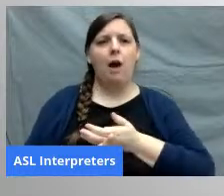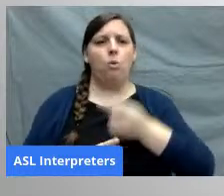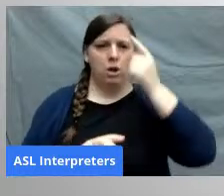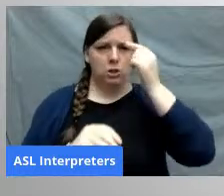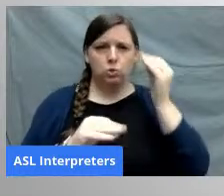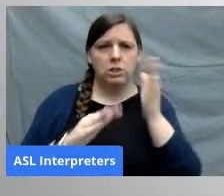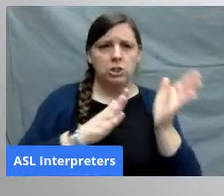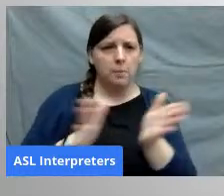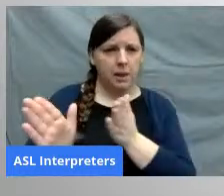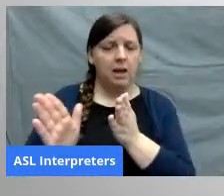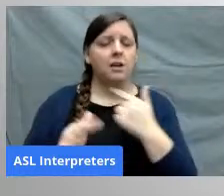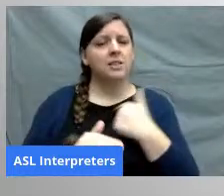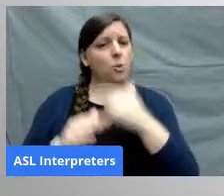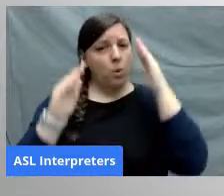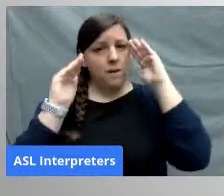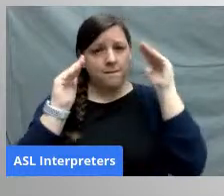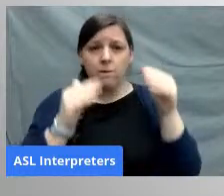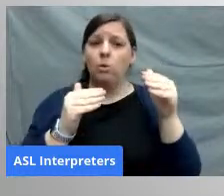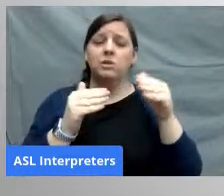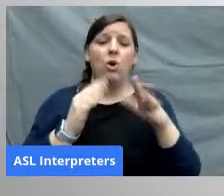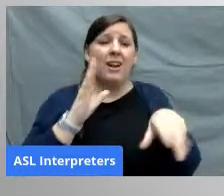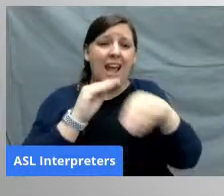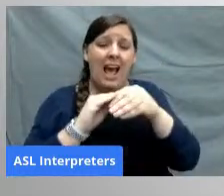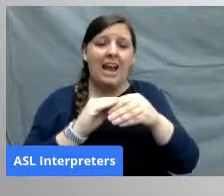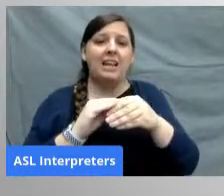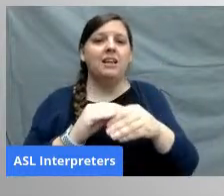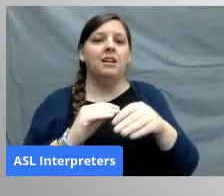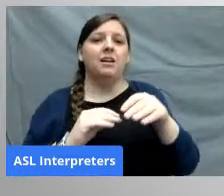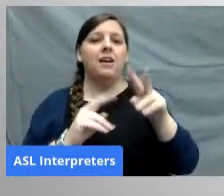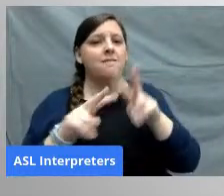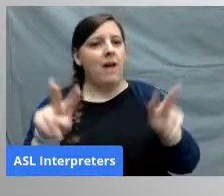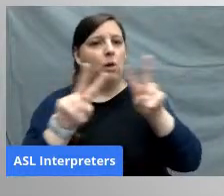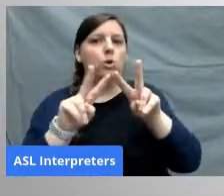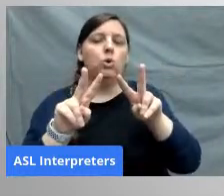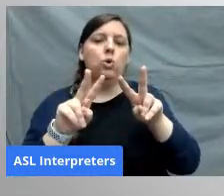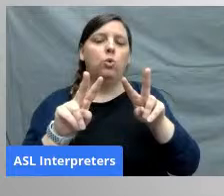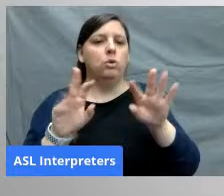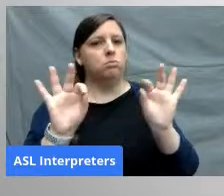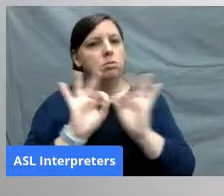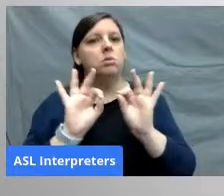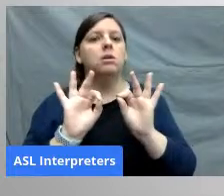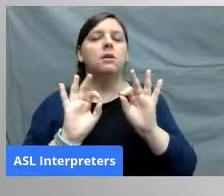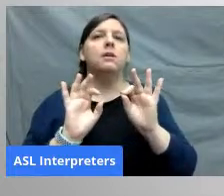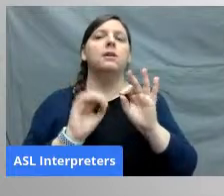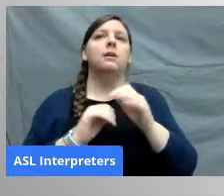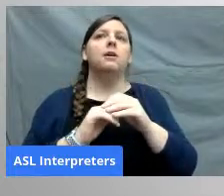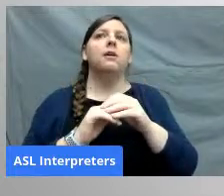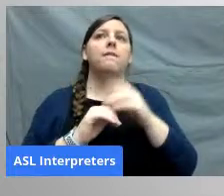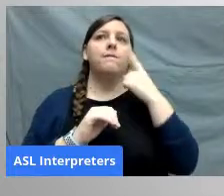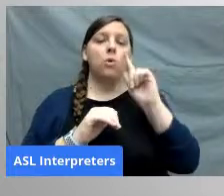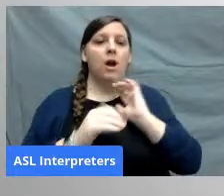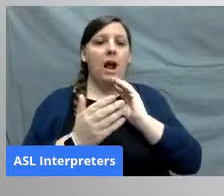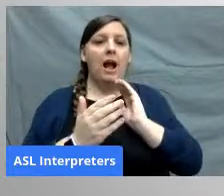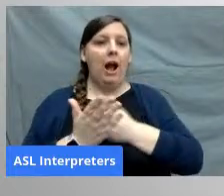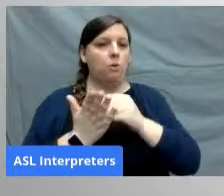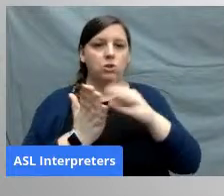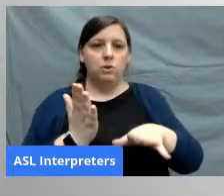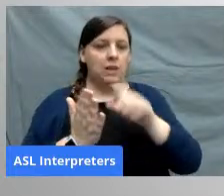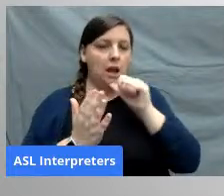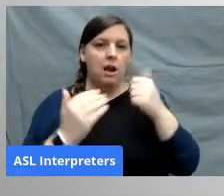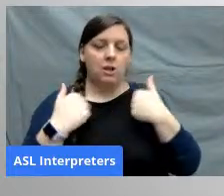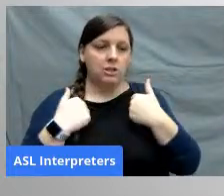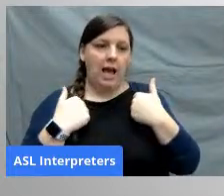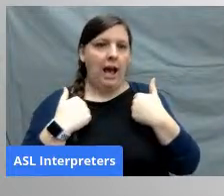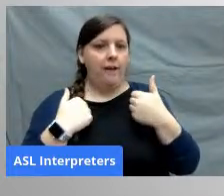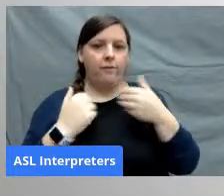very focused in adding value to our kids and everything we do, and just not having people, sit with our kids